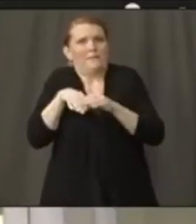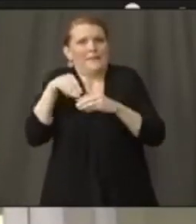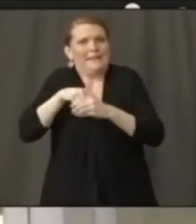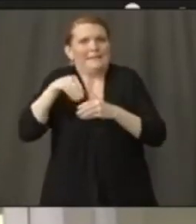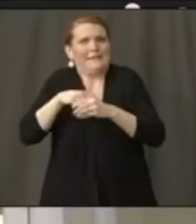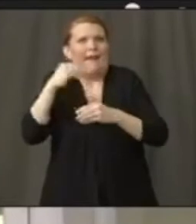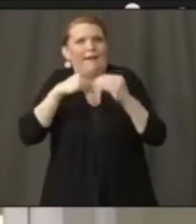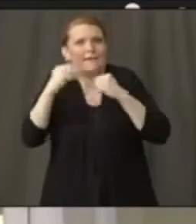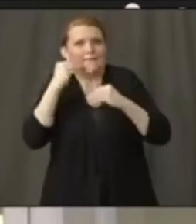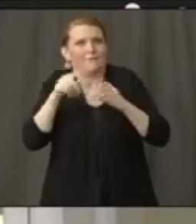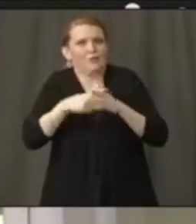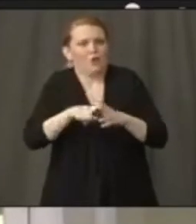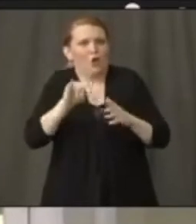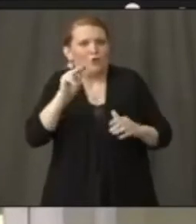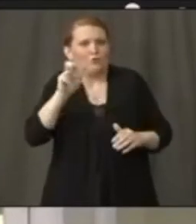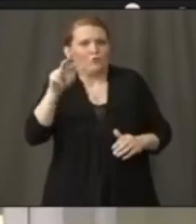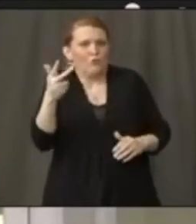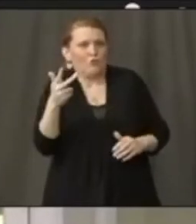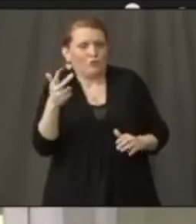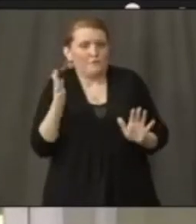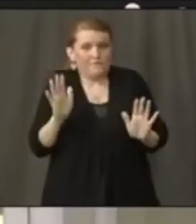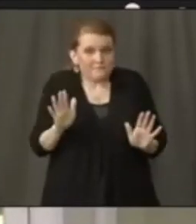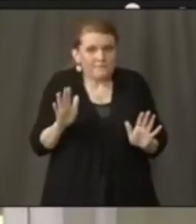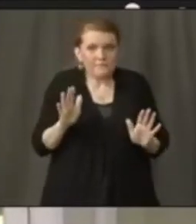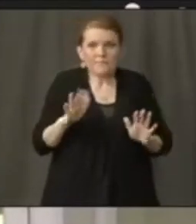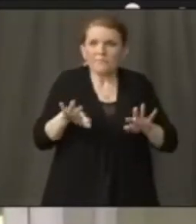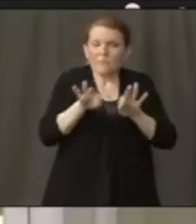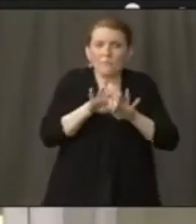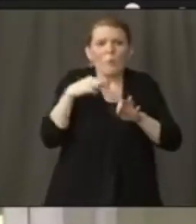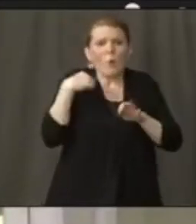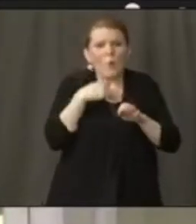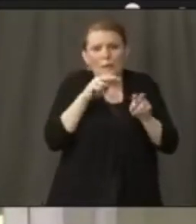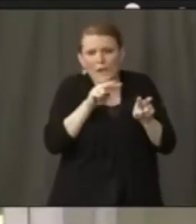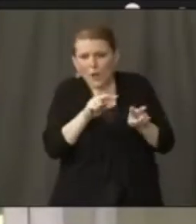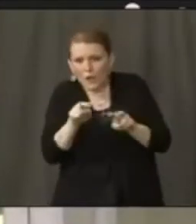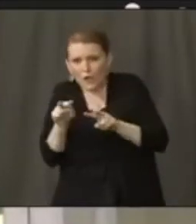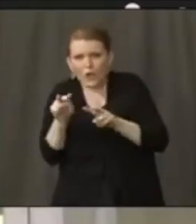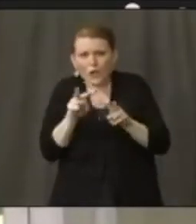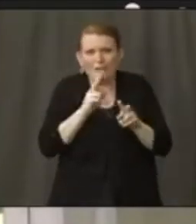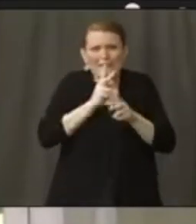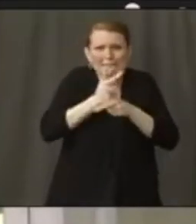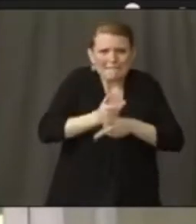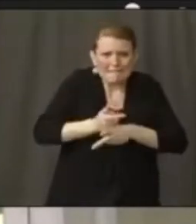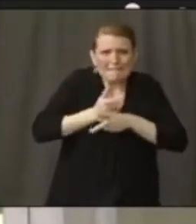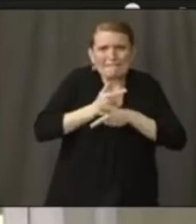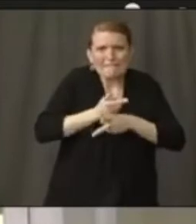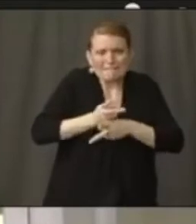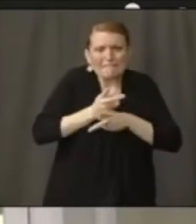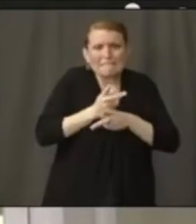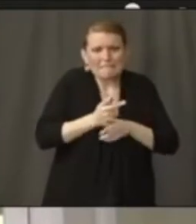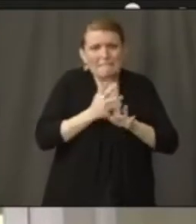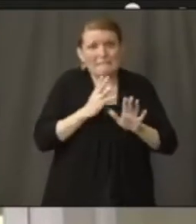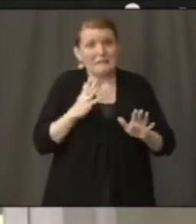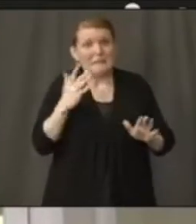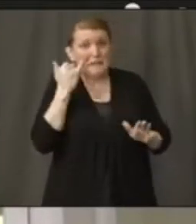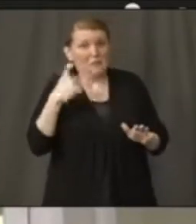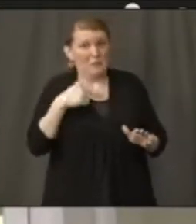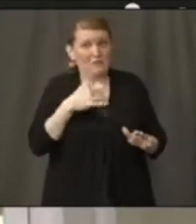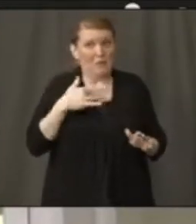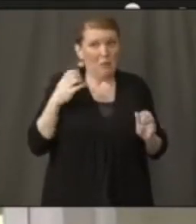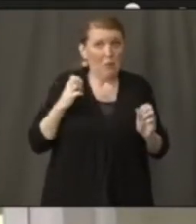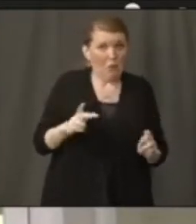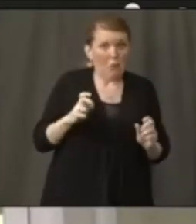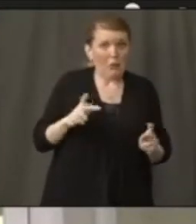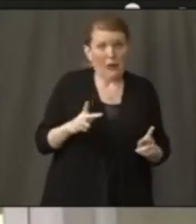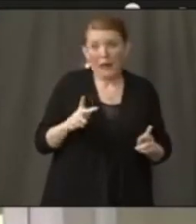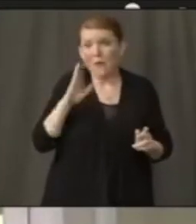and safe to open up, then I think we can open up. And whether it's 50% capacity or 25 or whatever the number is, you know, I think